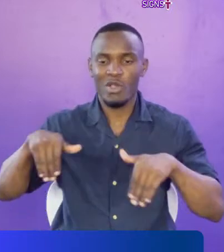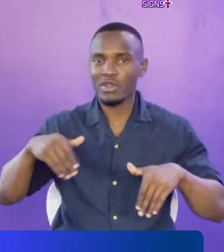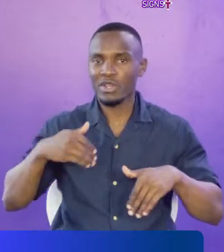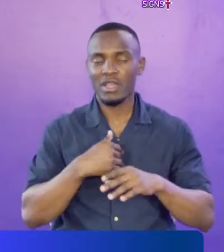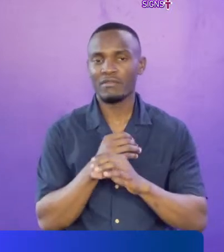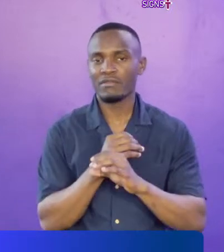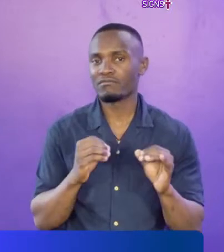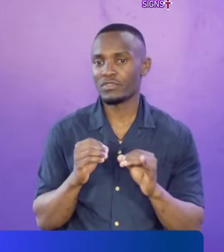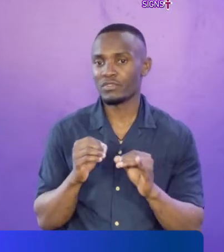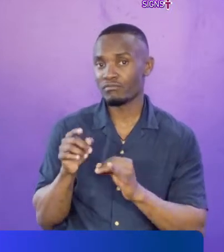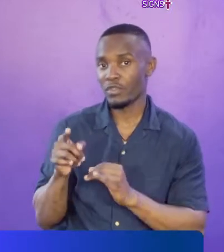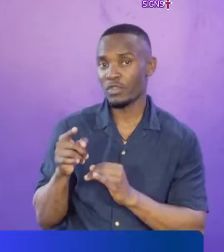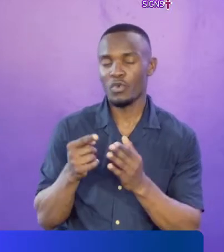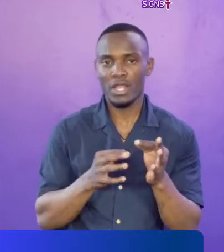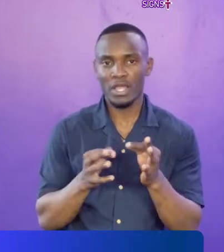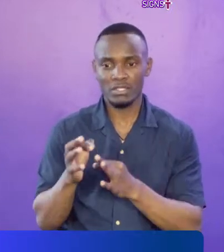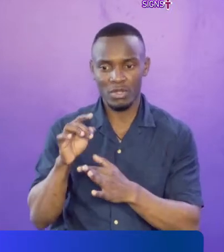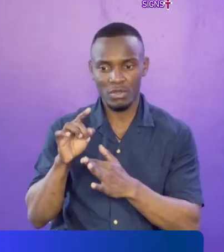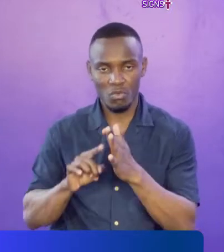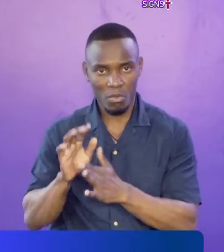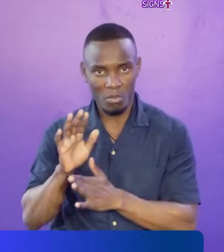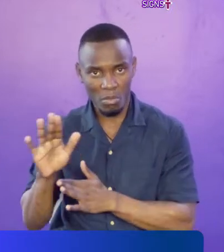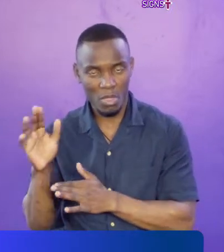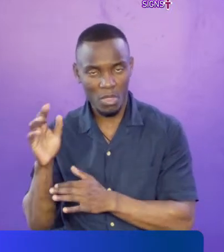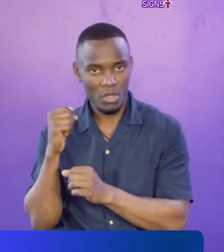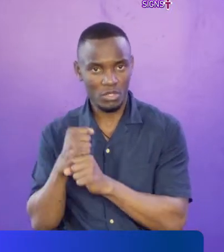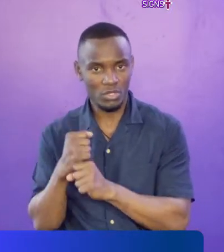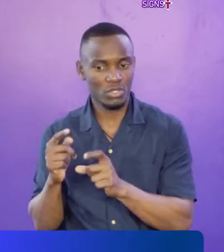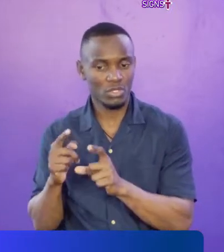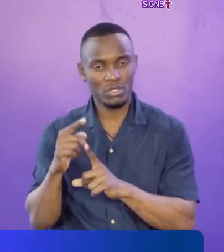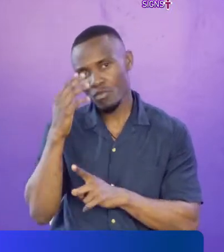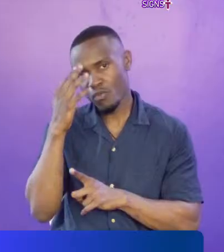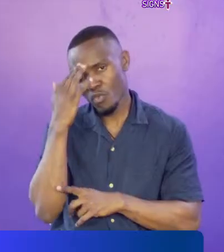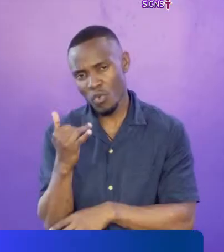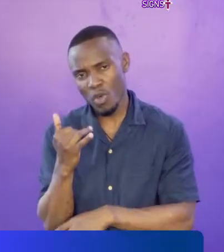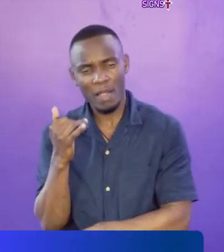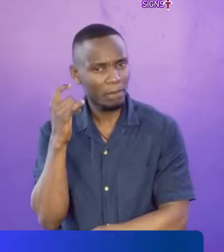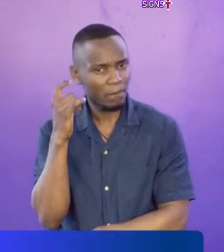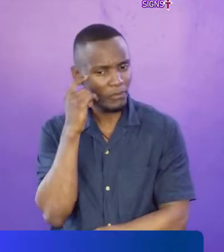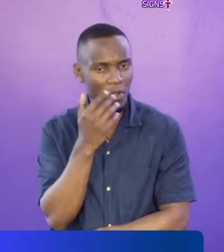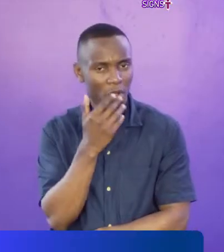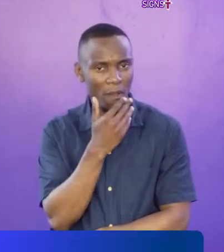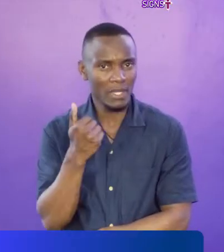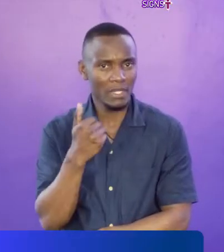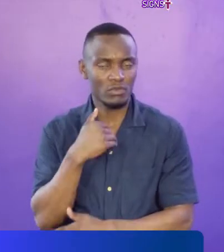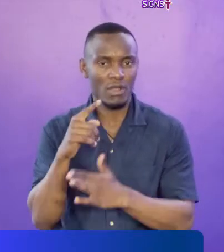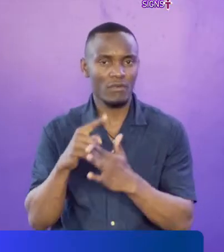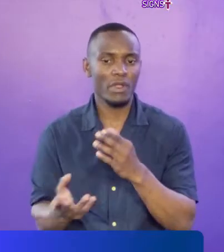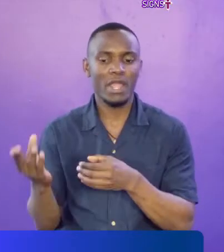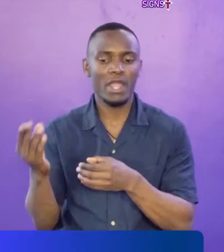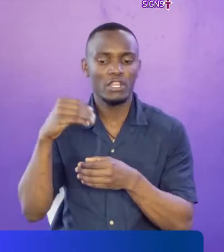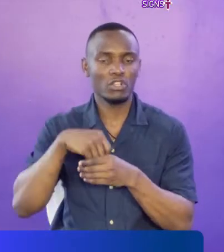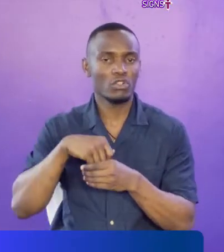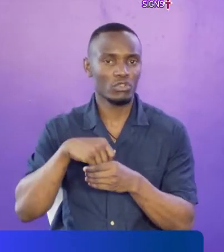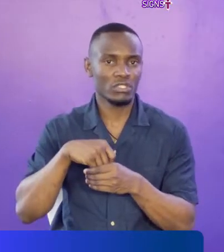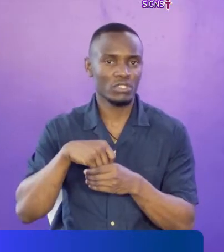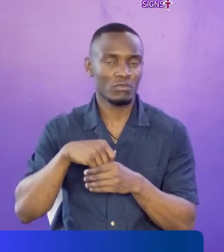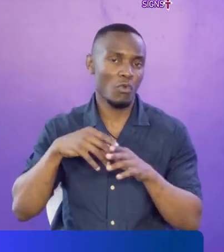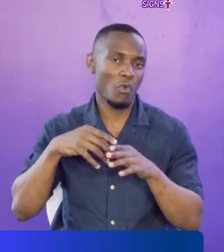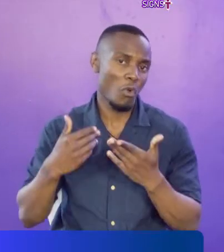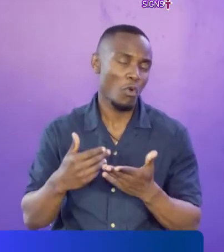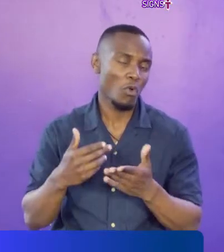about what Kictanet does and why they saw it fit to have an inclusive wing or to participate in the matters